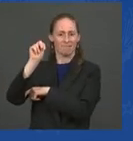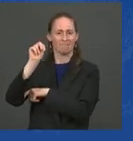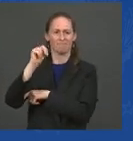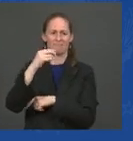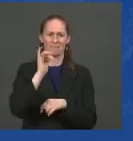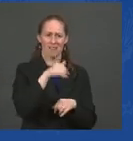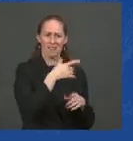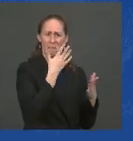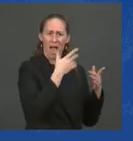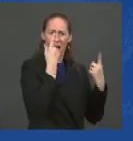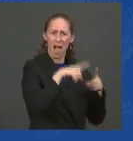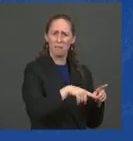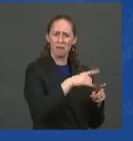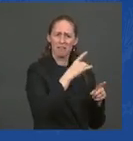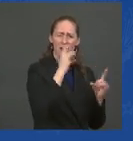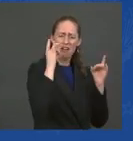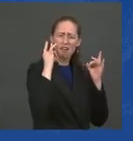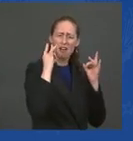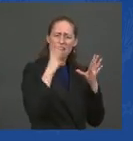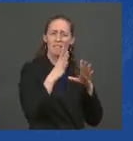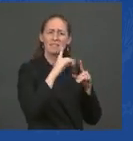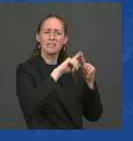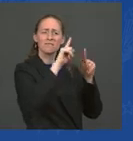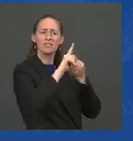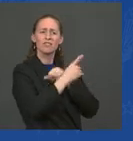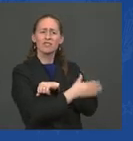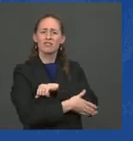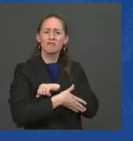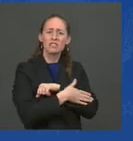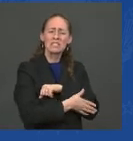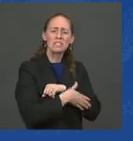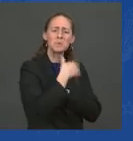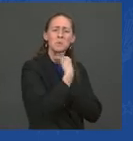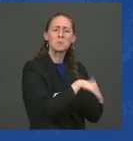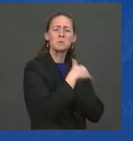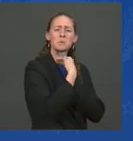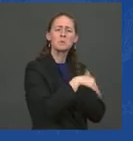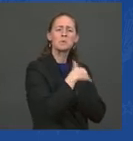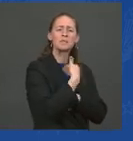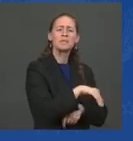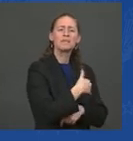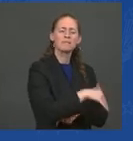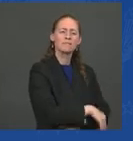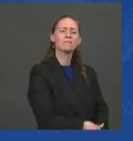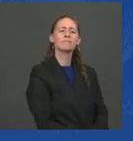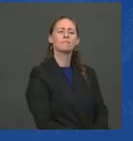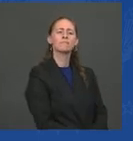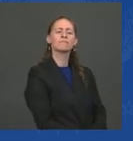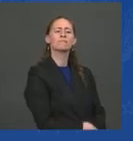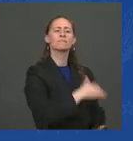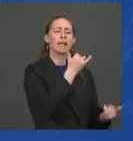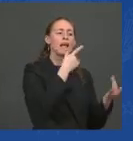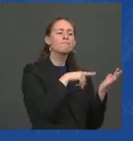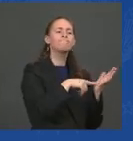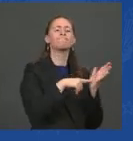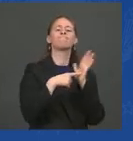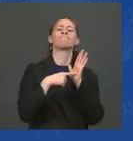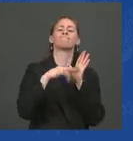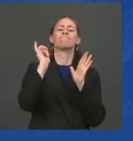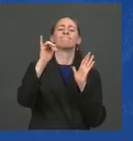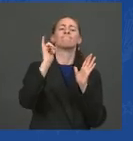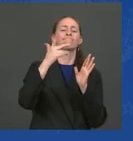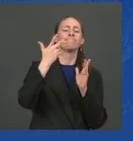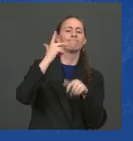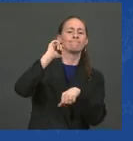Rwanda and the former Yugoslavia. We see it in the values championed